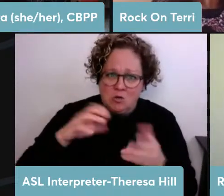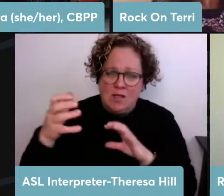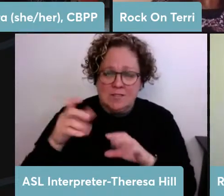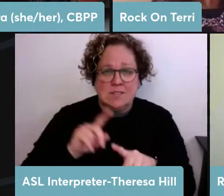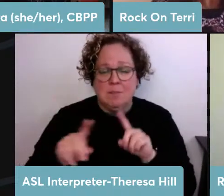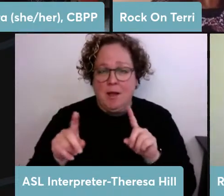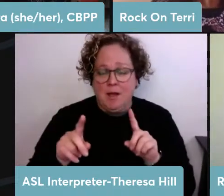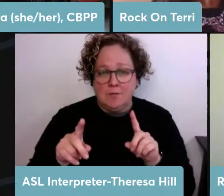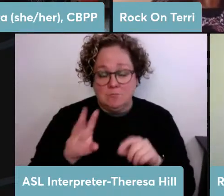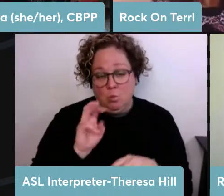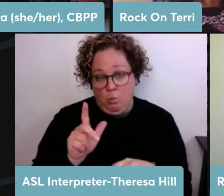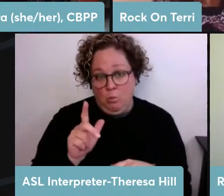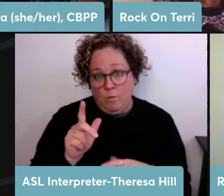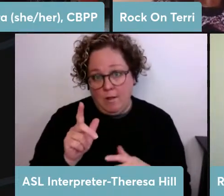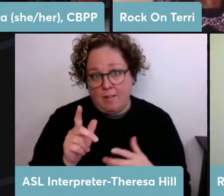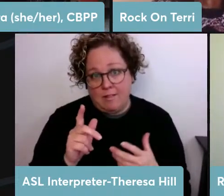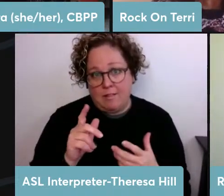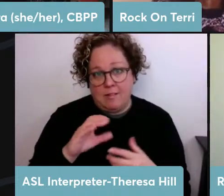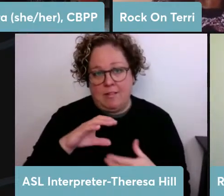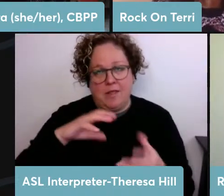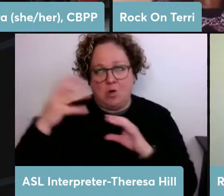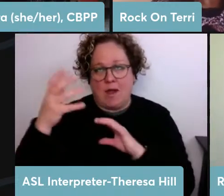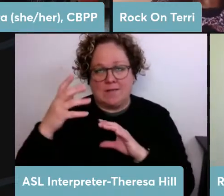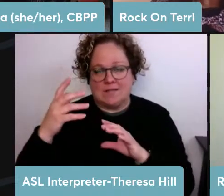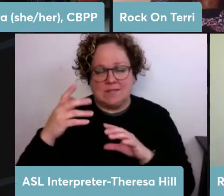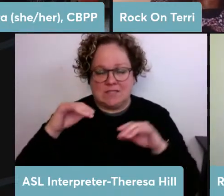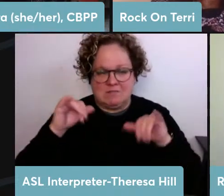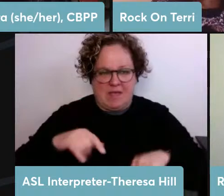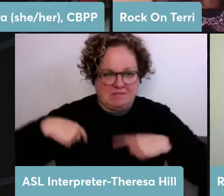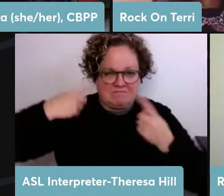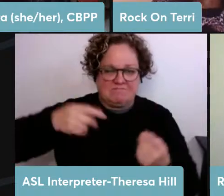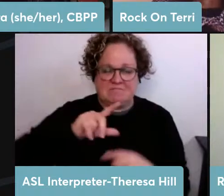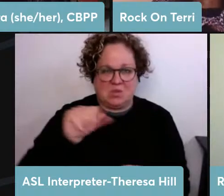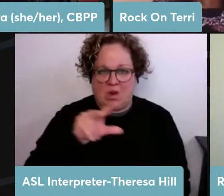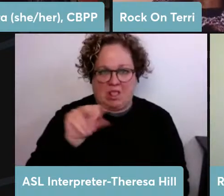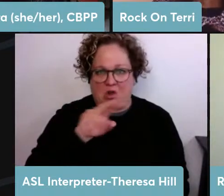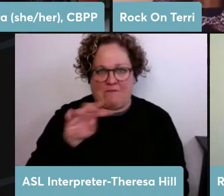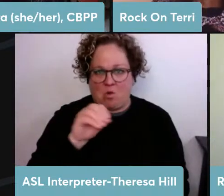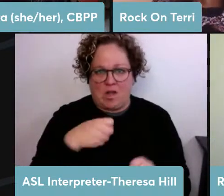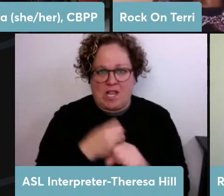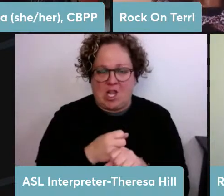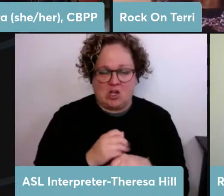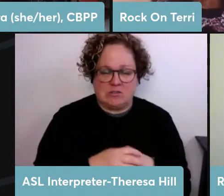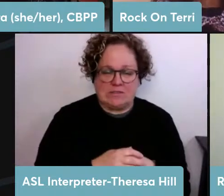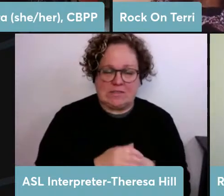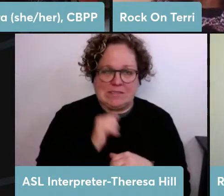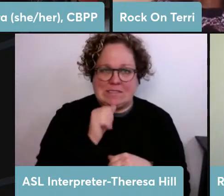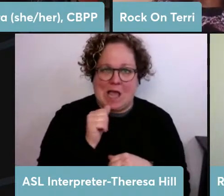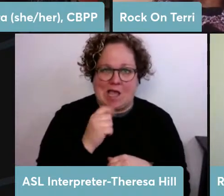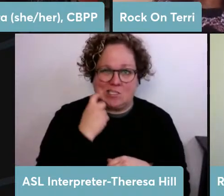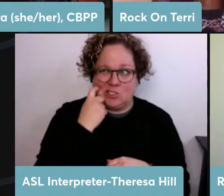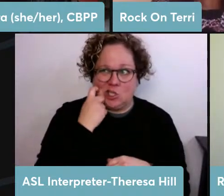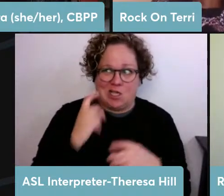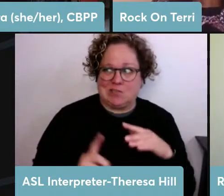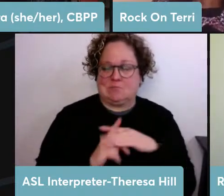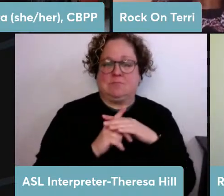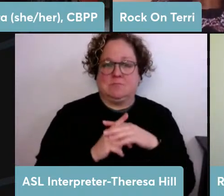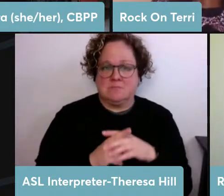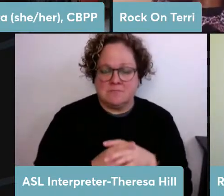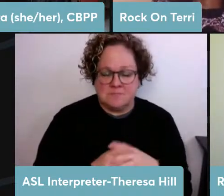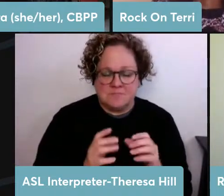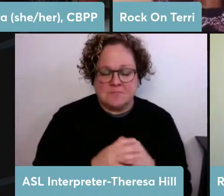But the crisis has been around for 20, 30, 40 years, so it's not like an emergency. The situation was not an